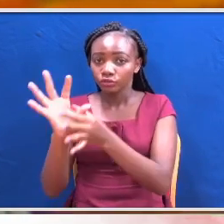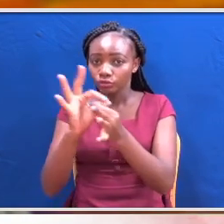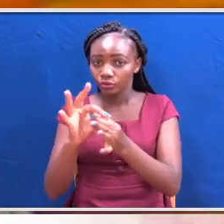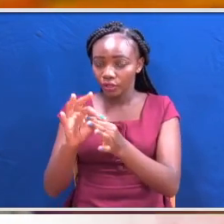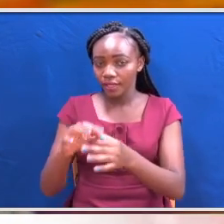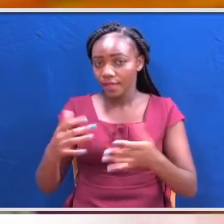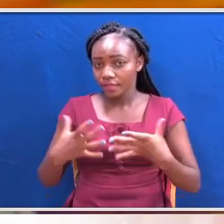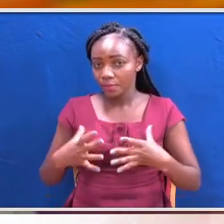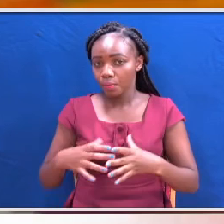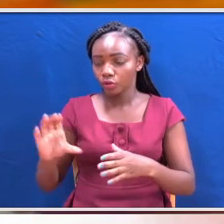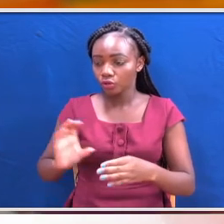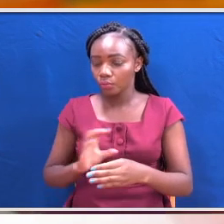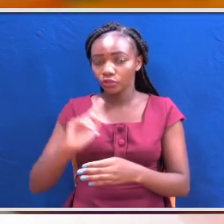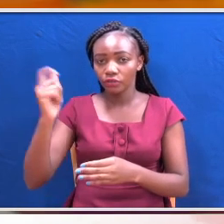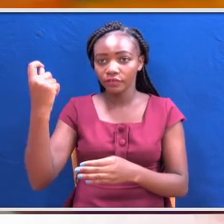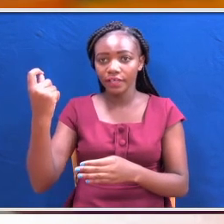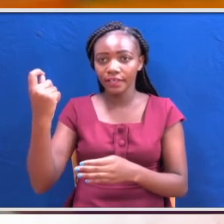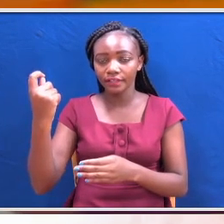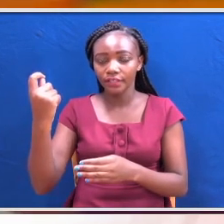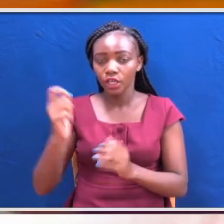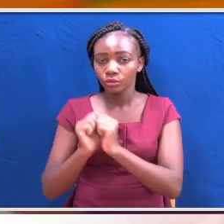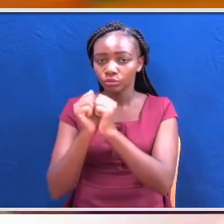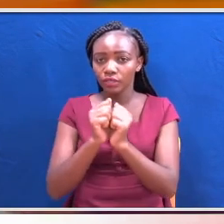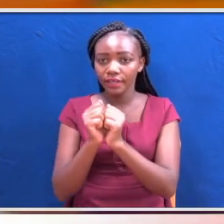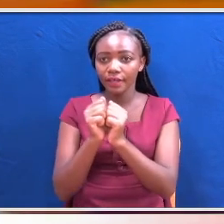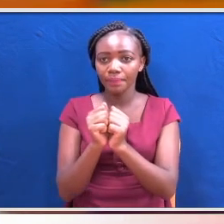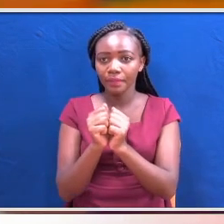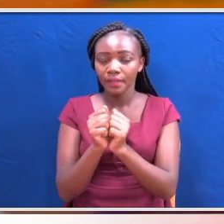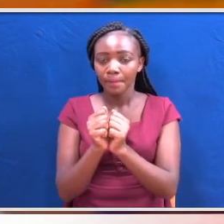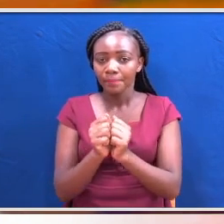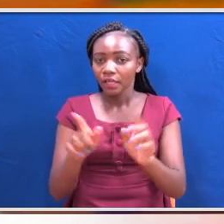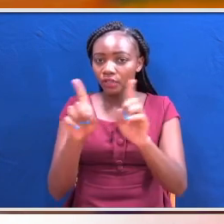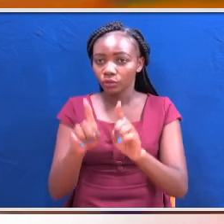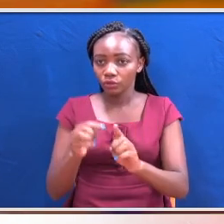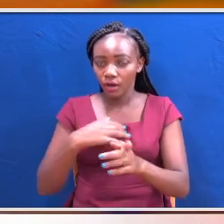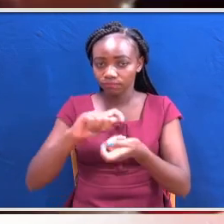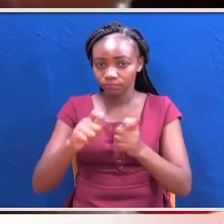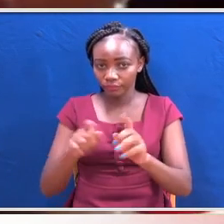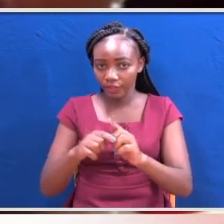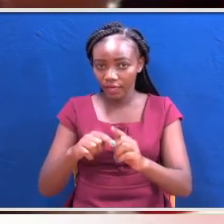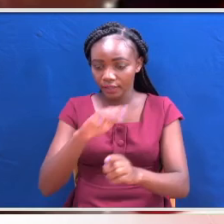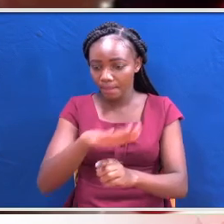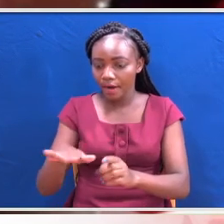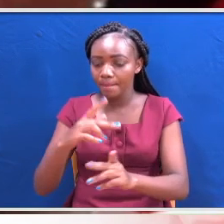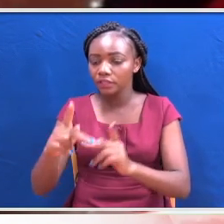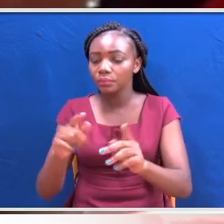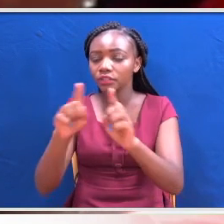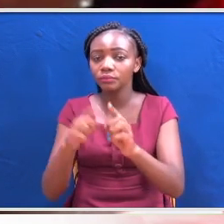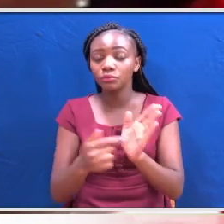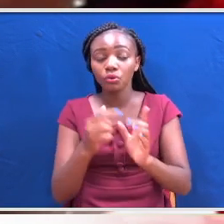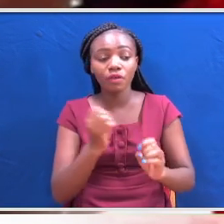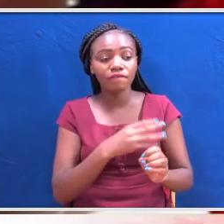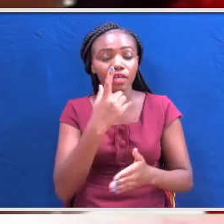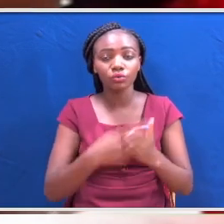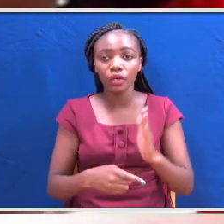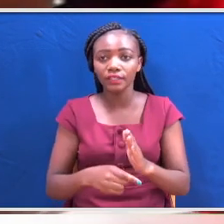Kenya, also known as the Ufungamano Initiative, into the same tent as the parliamentary process, raising fears that the ruling